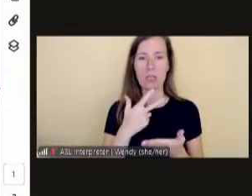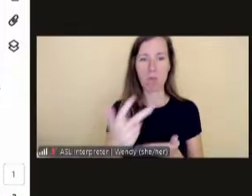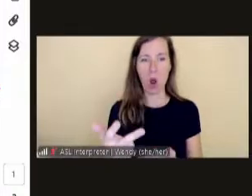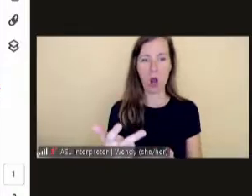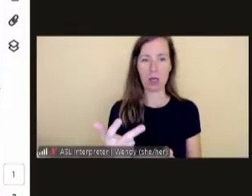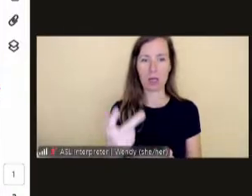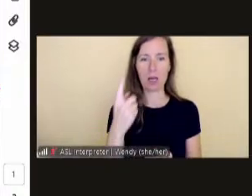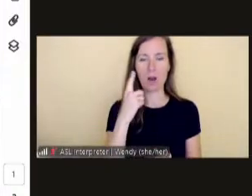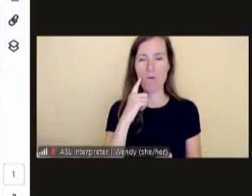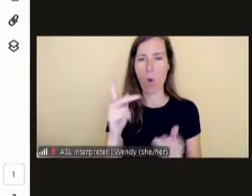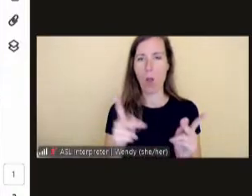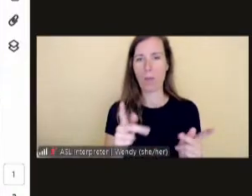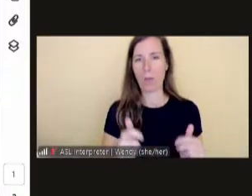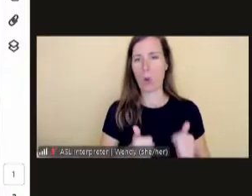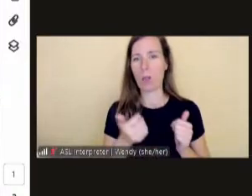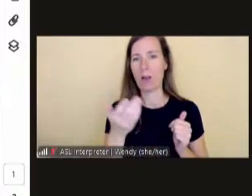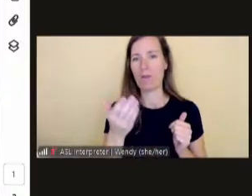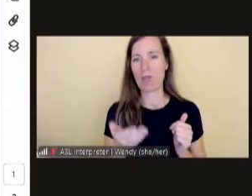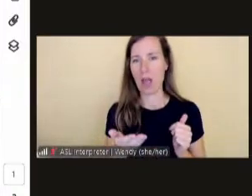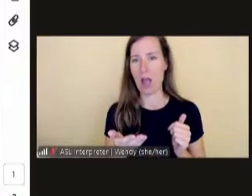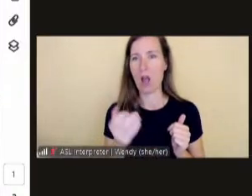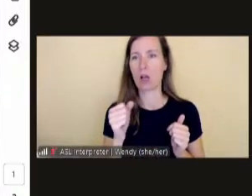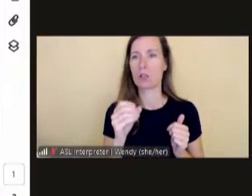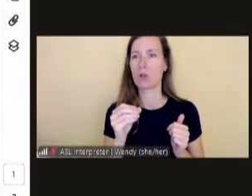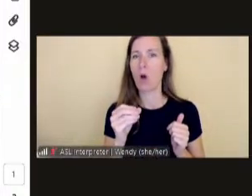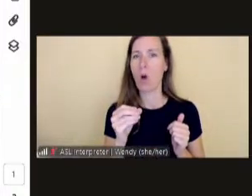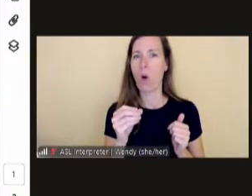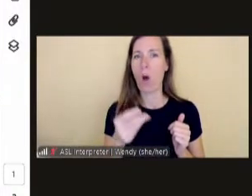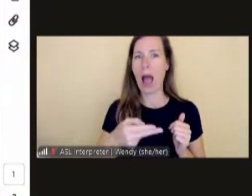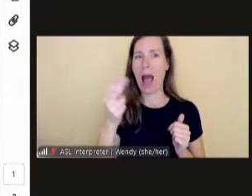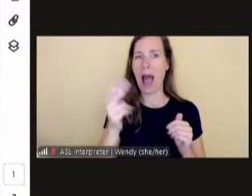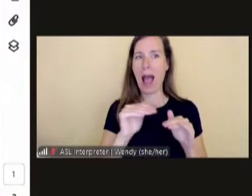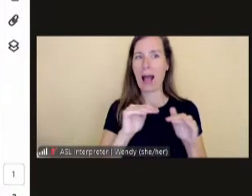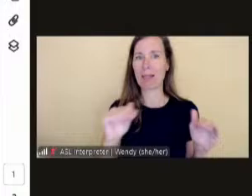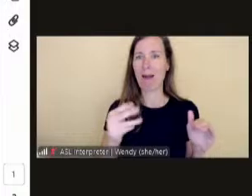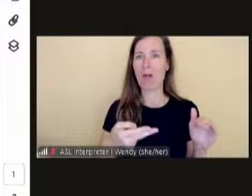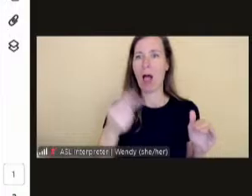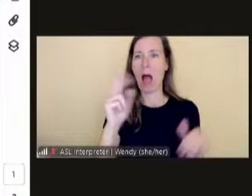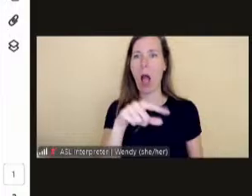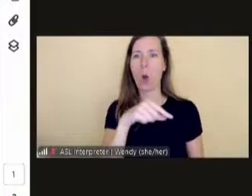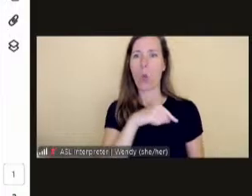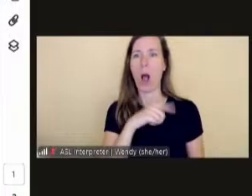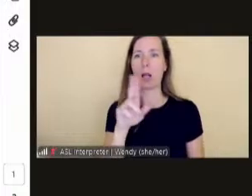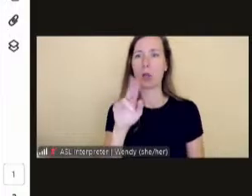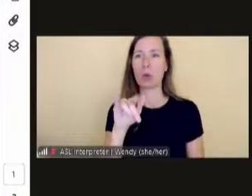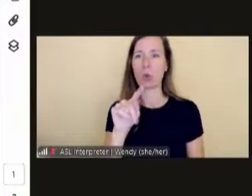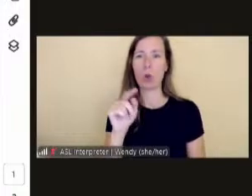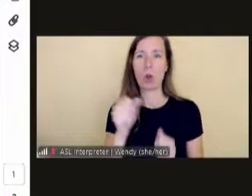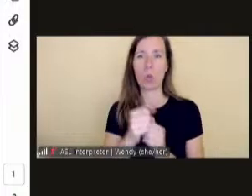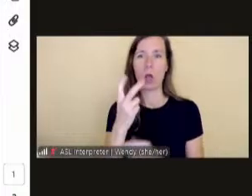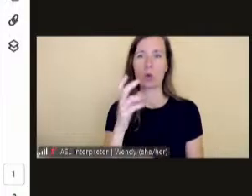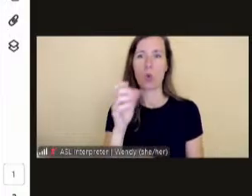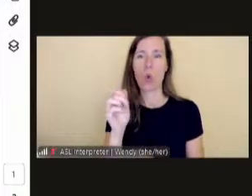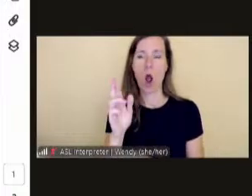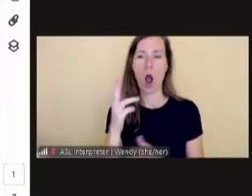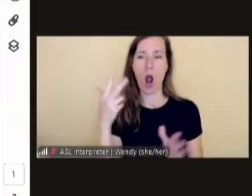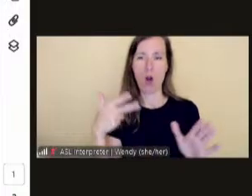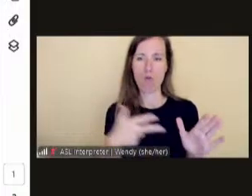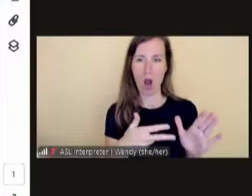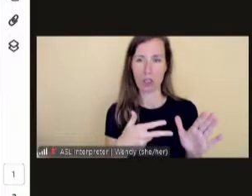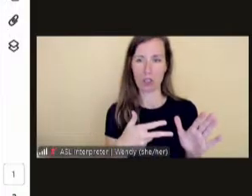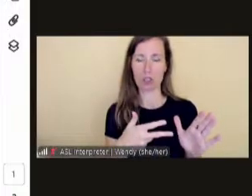are going to be high-level, high-quality units with two-car garages, so they take up most of